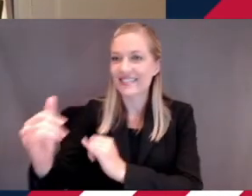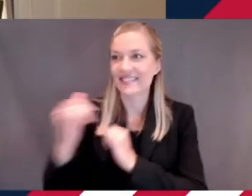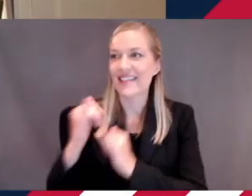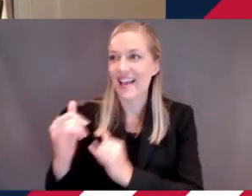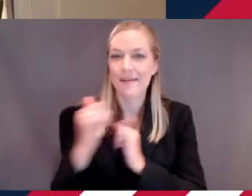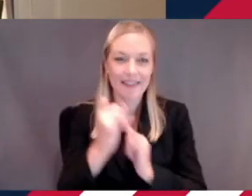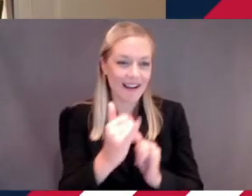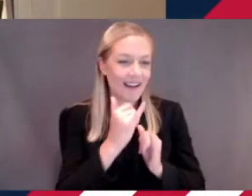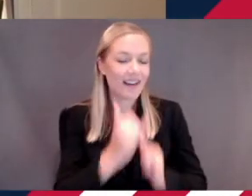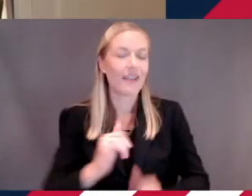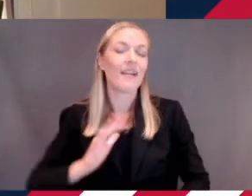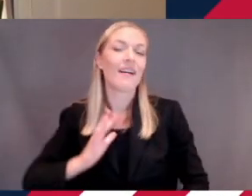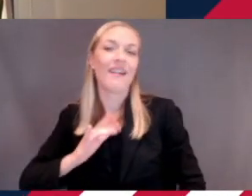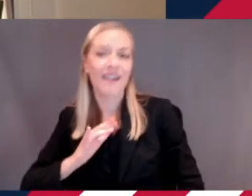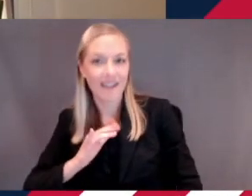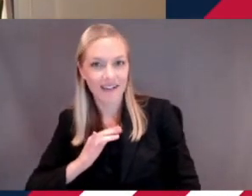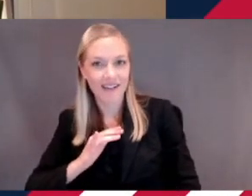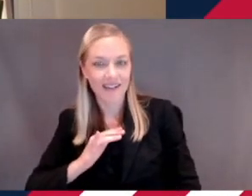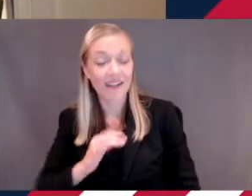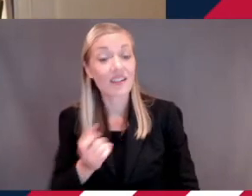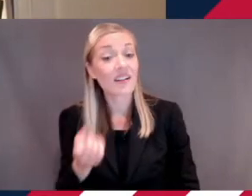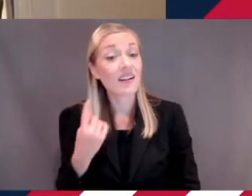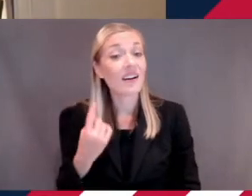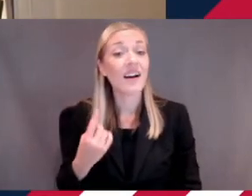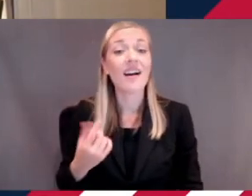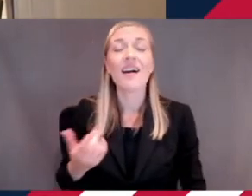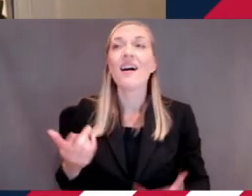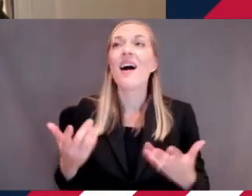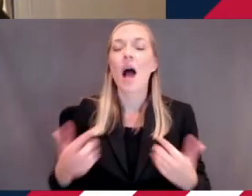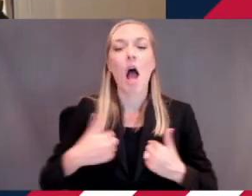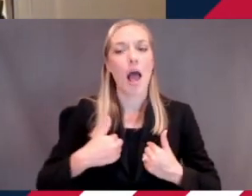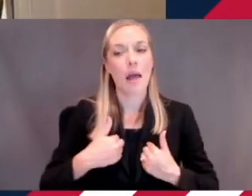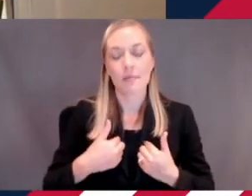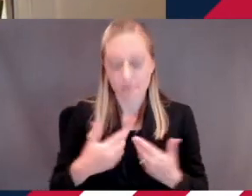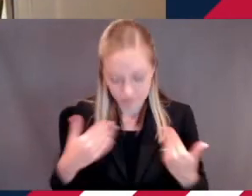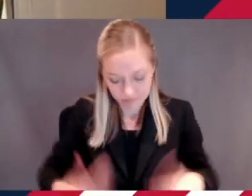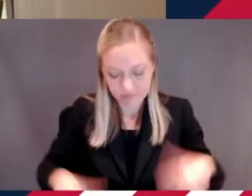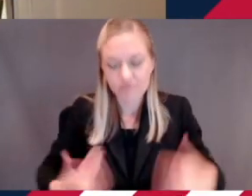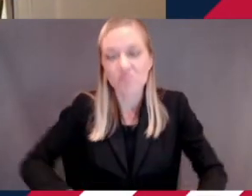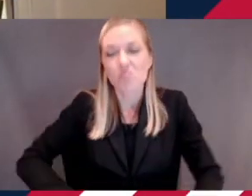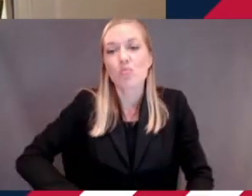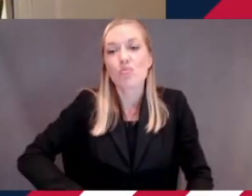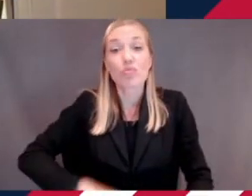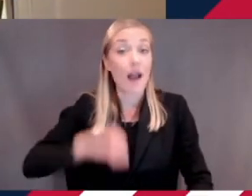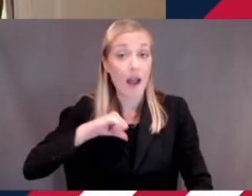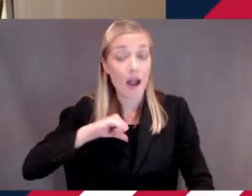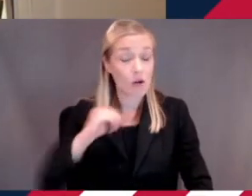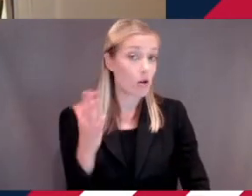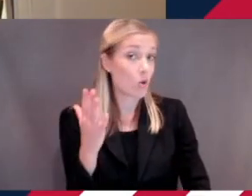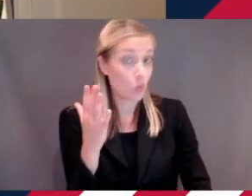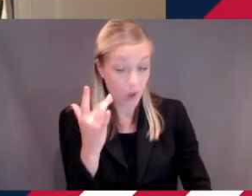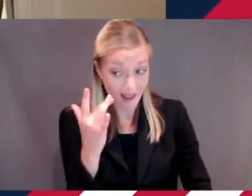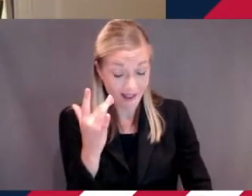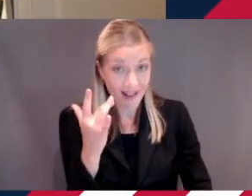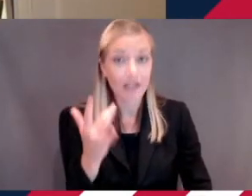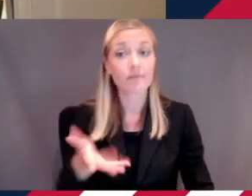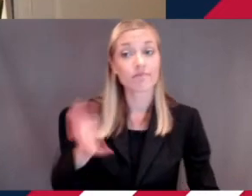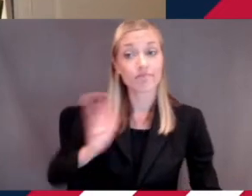one of the things I'm so proud of is when we came together around a series of reforms,